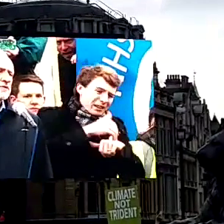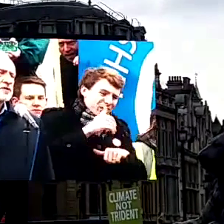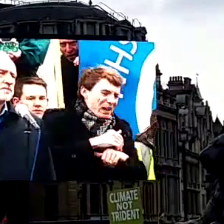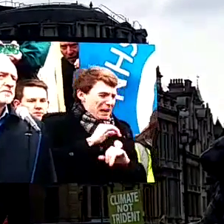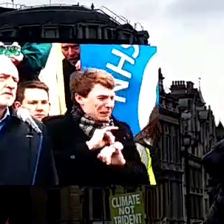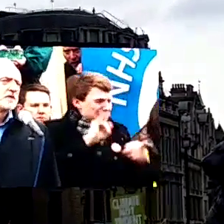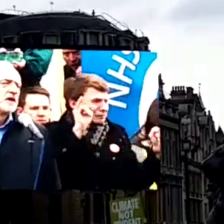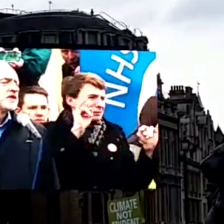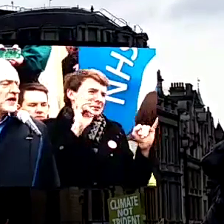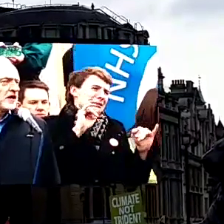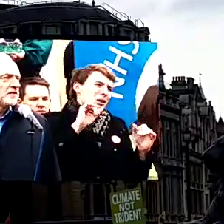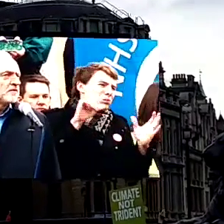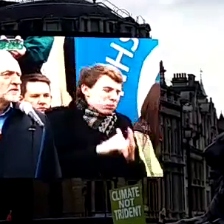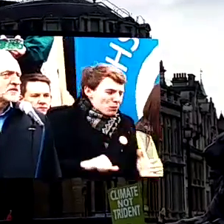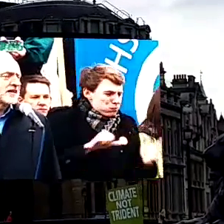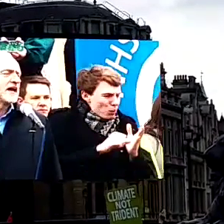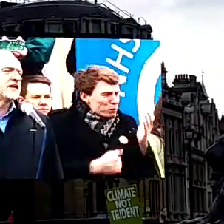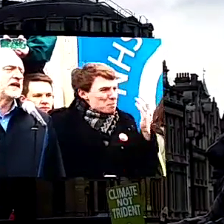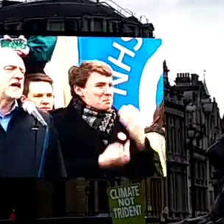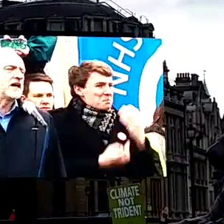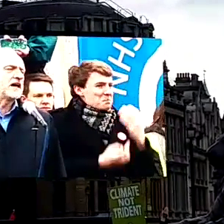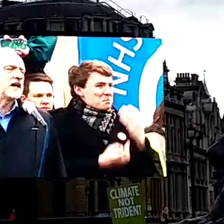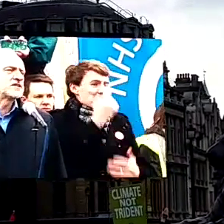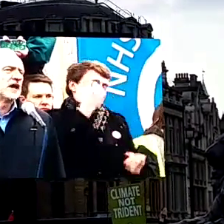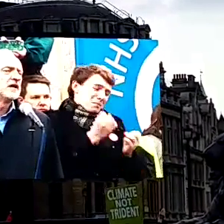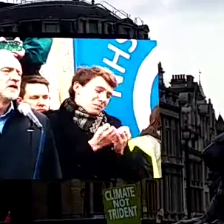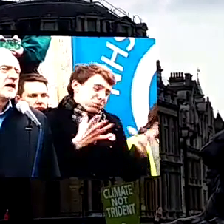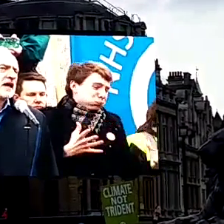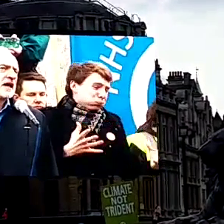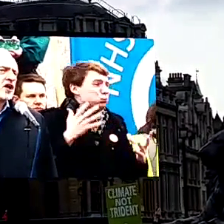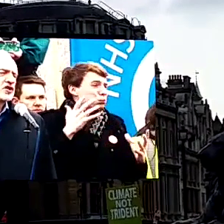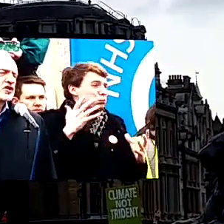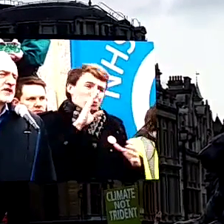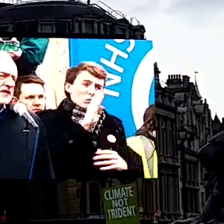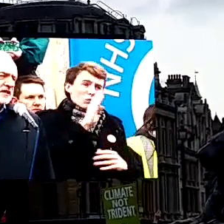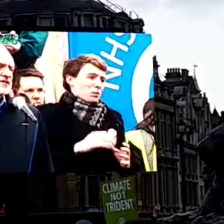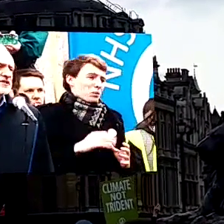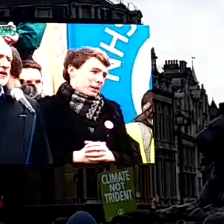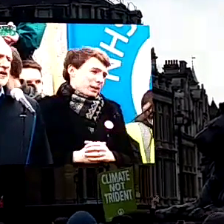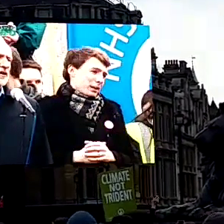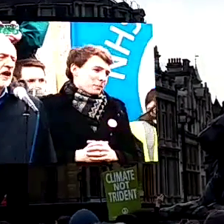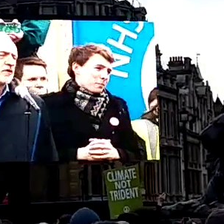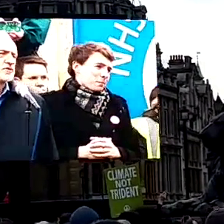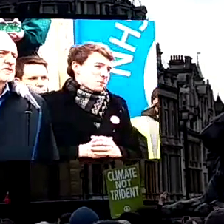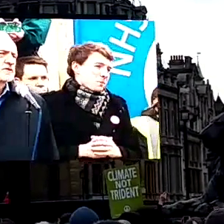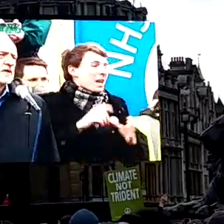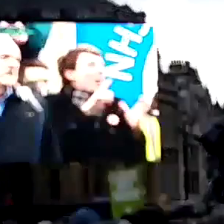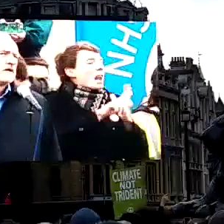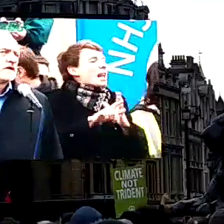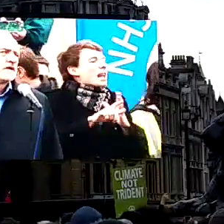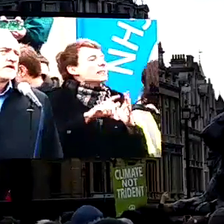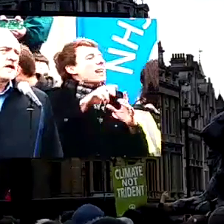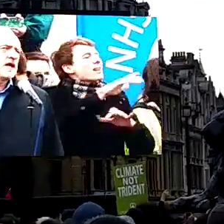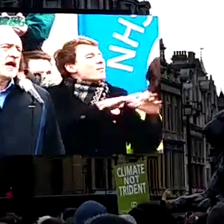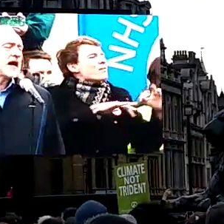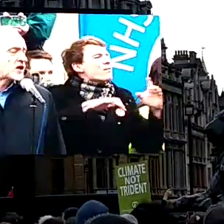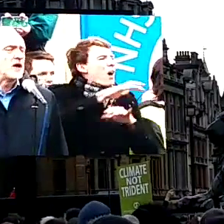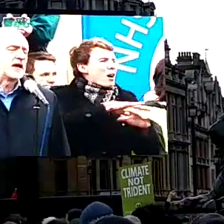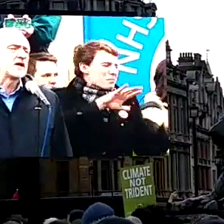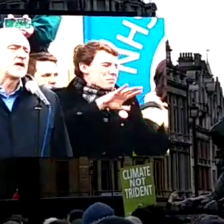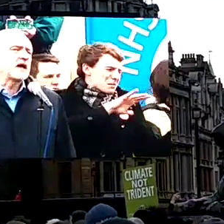the fallout, the slightly later ecological disaster that follows,